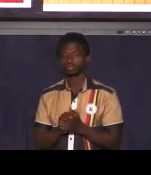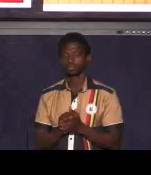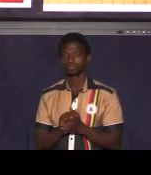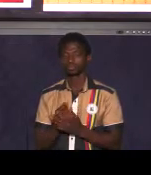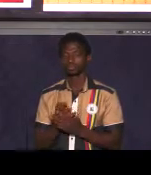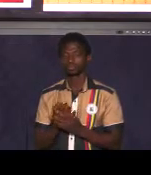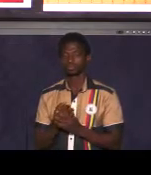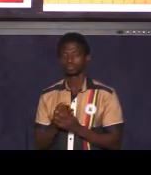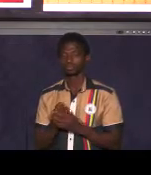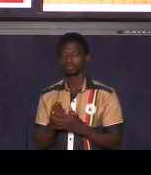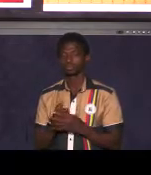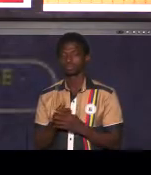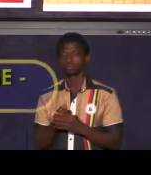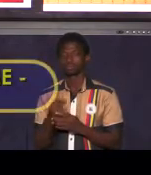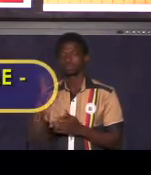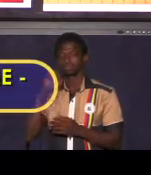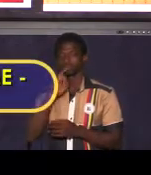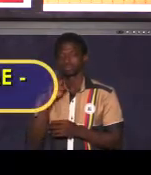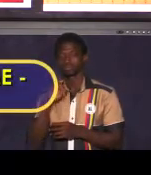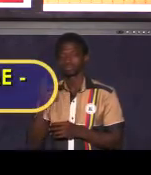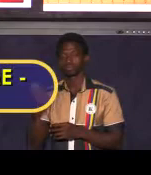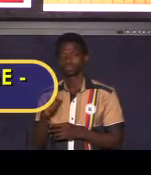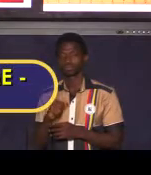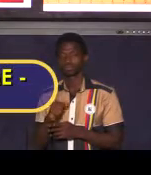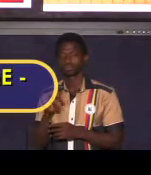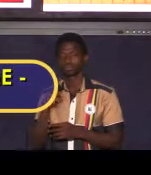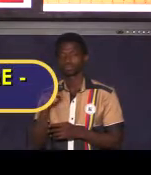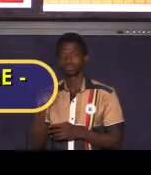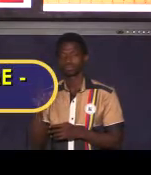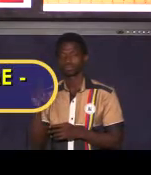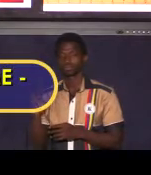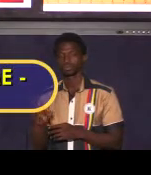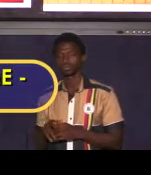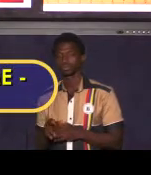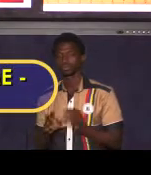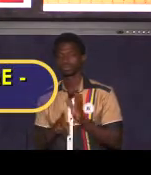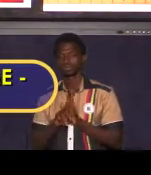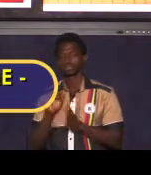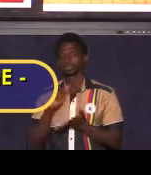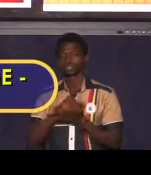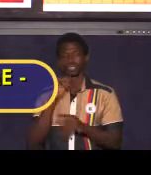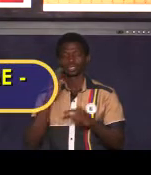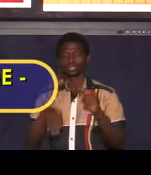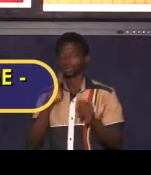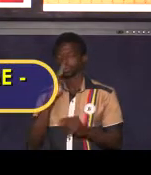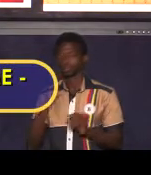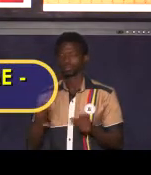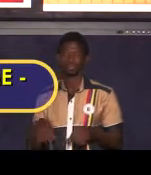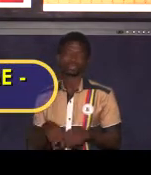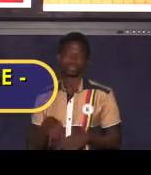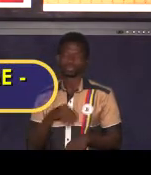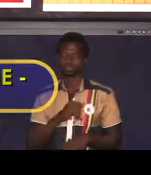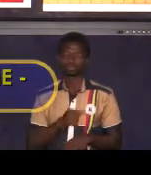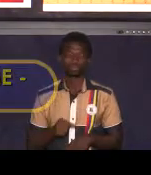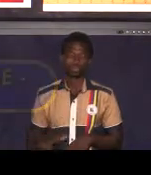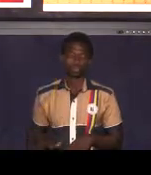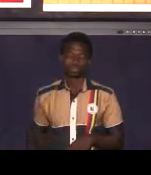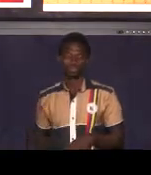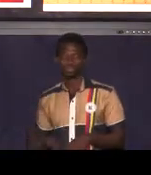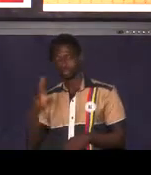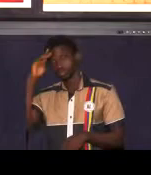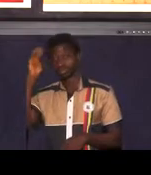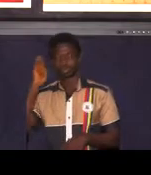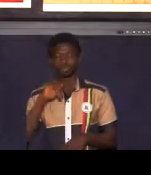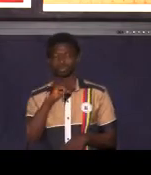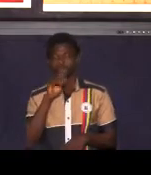I don't know, somebody says that is 10 millimeters tall, you know that can be possible. Even a dwarf will not be 10 millimeters tall.